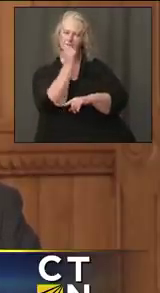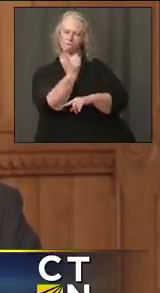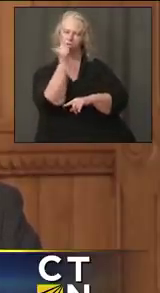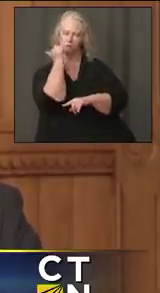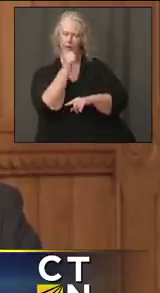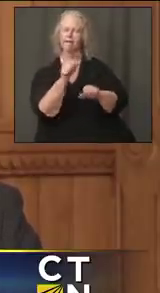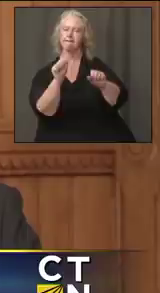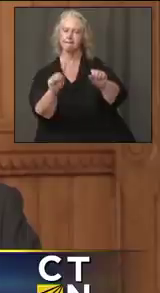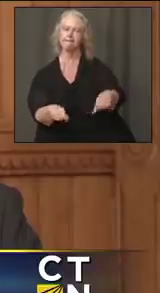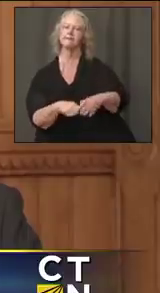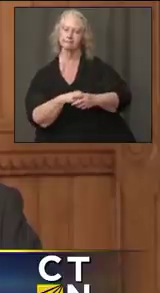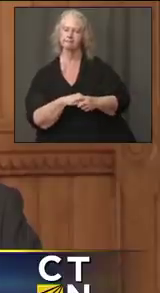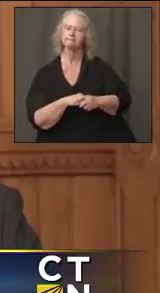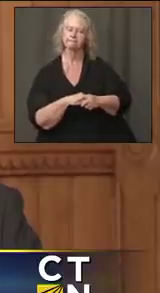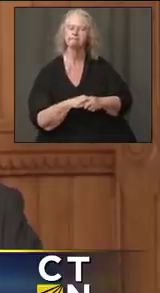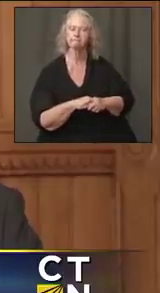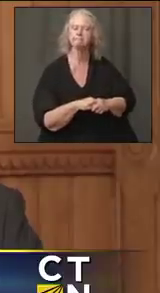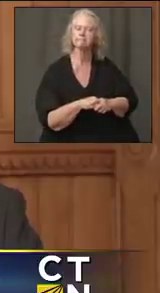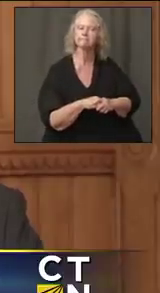students coming in daily.